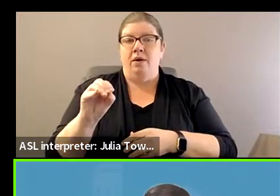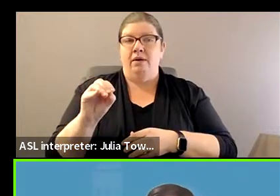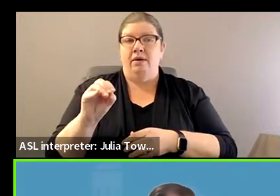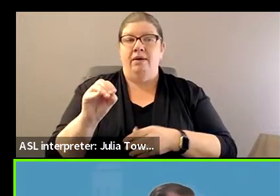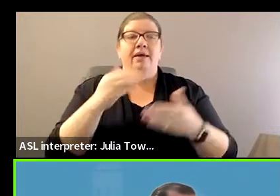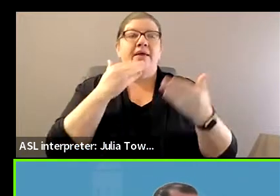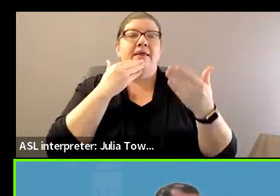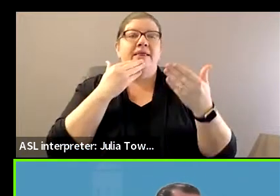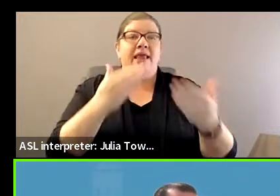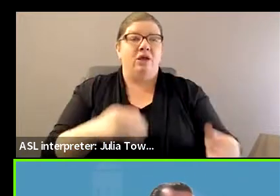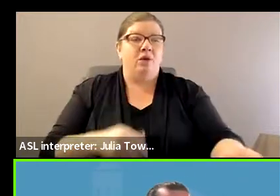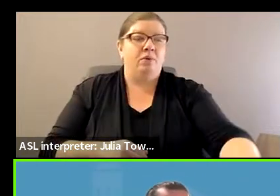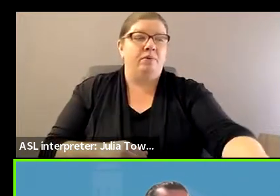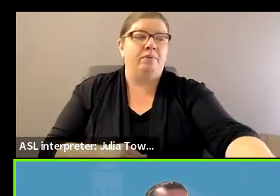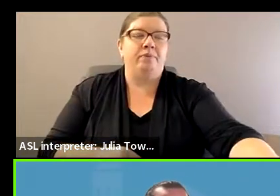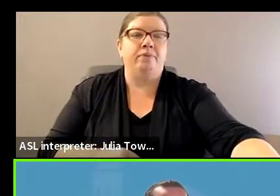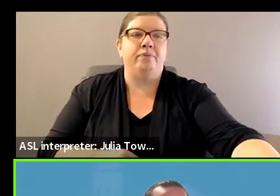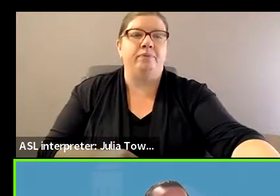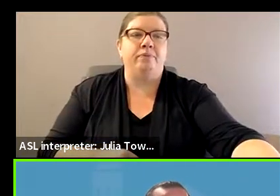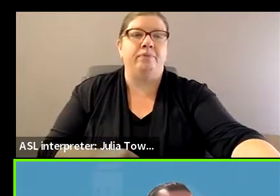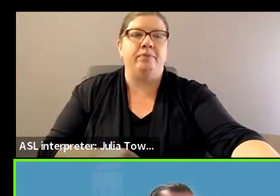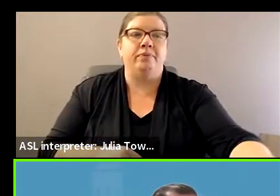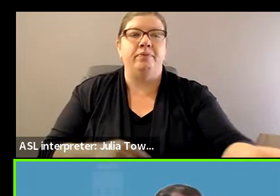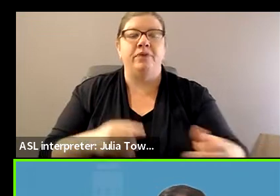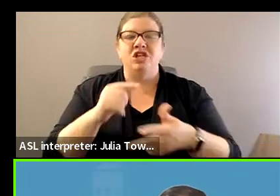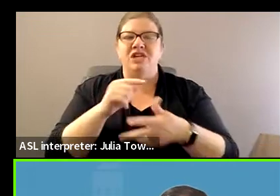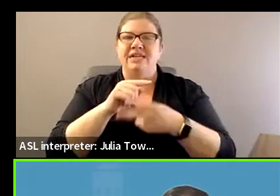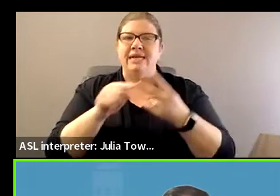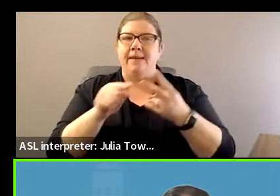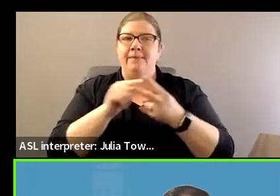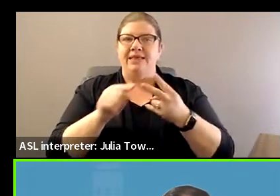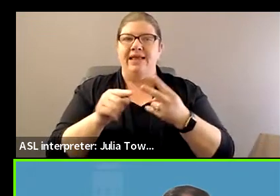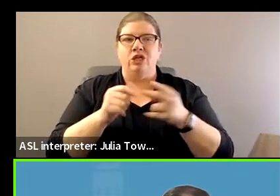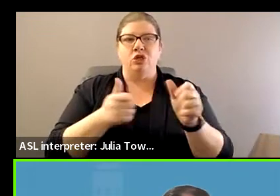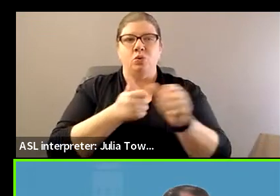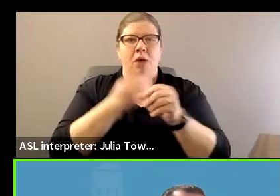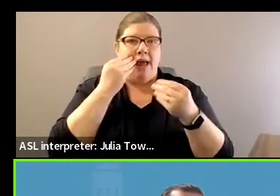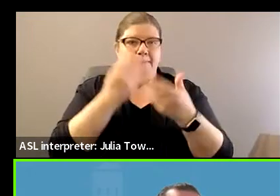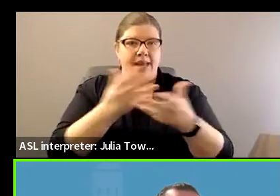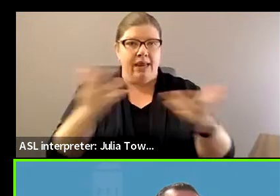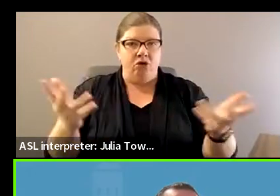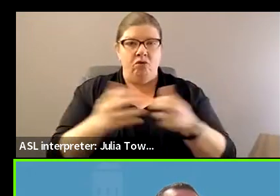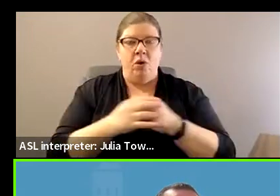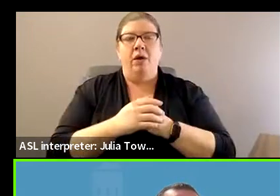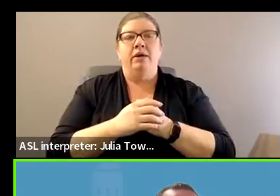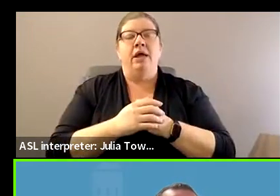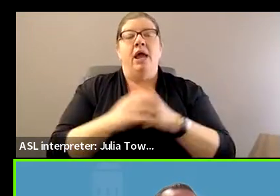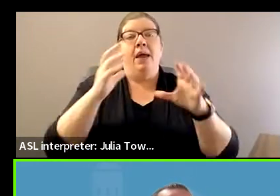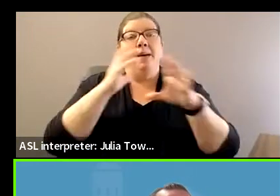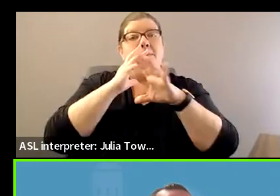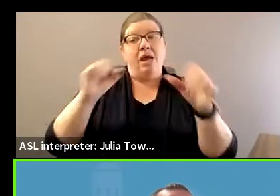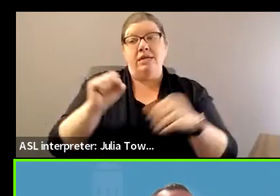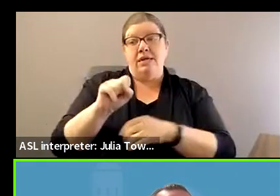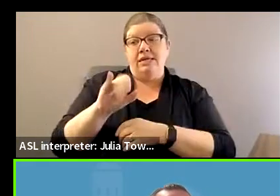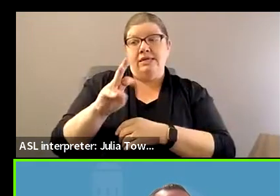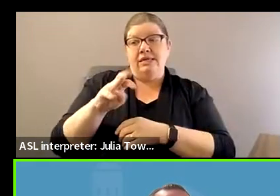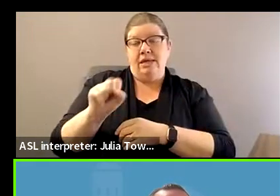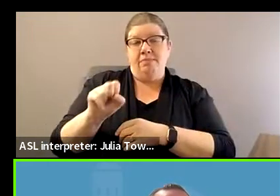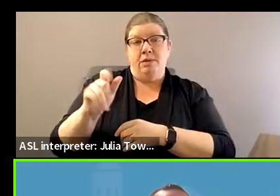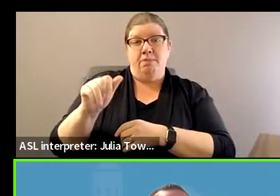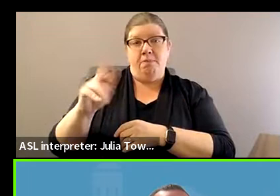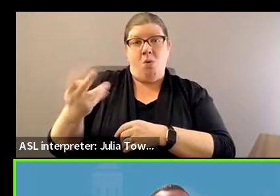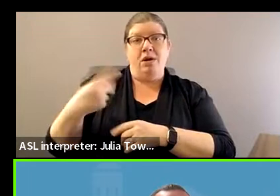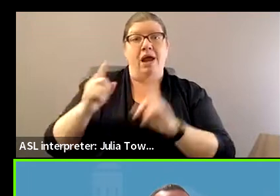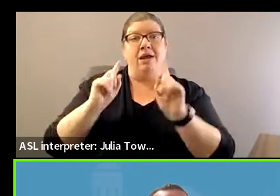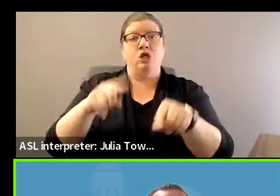Thank you. Just a couple things to update on. President Sims Moten and I got to attend the